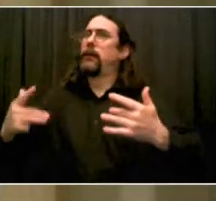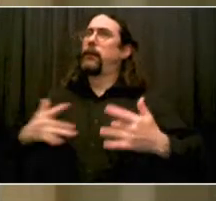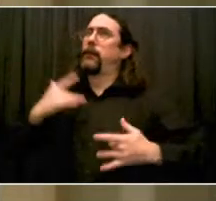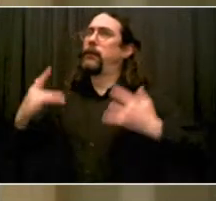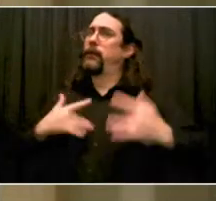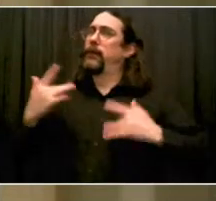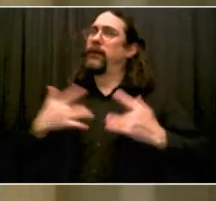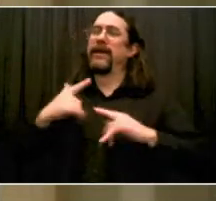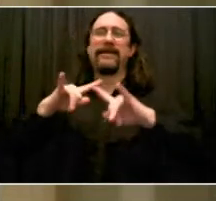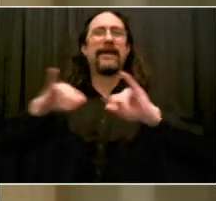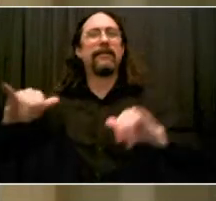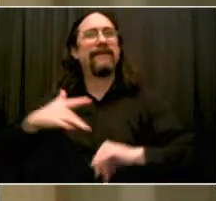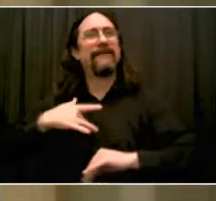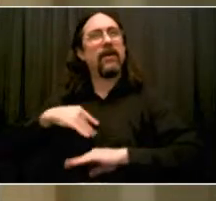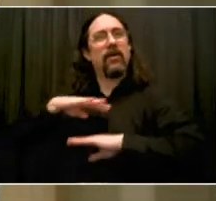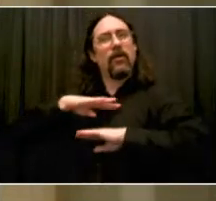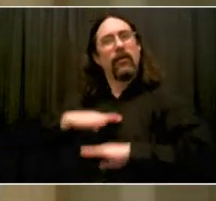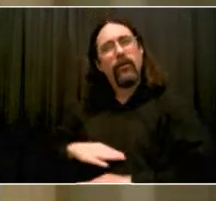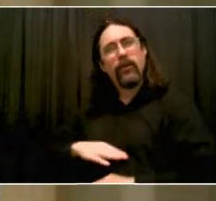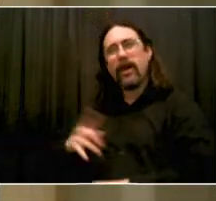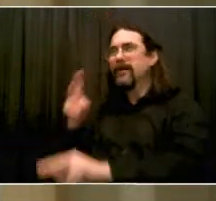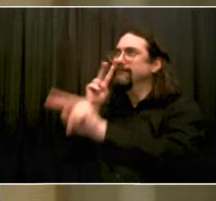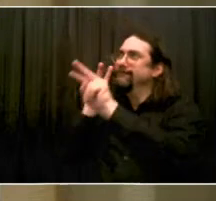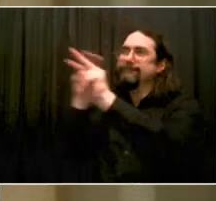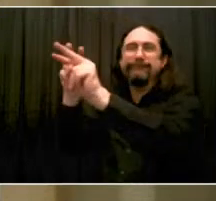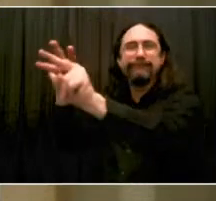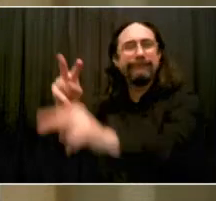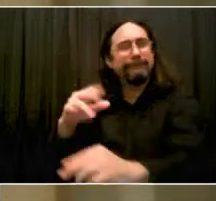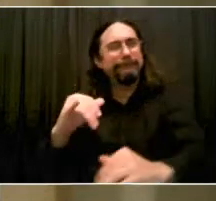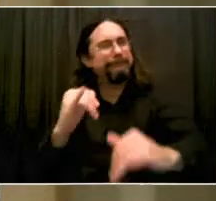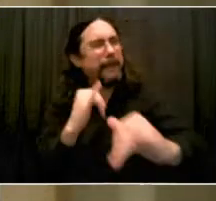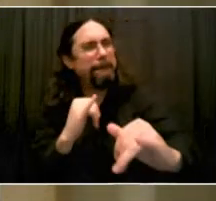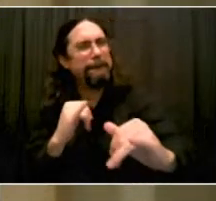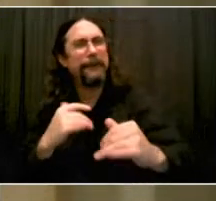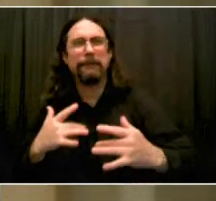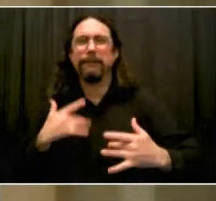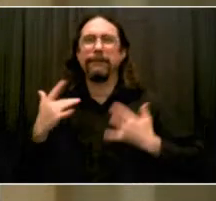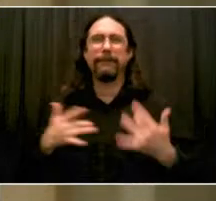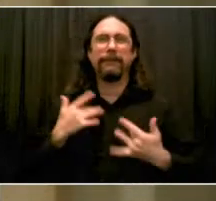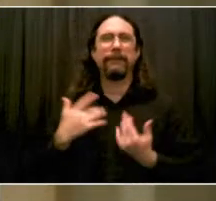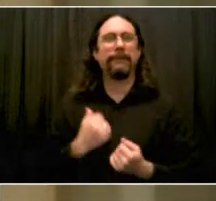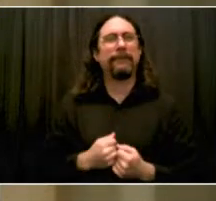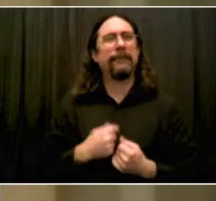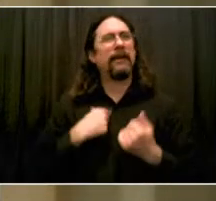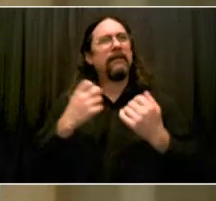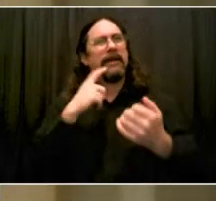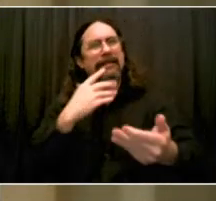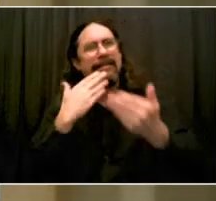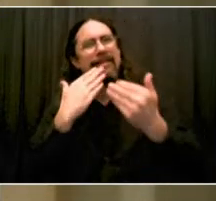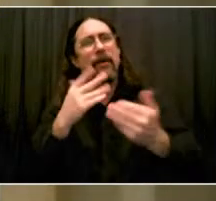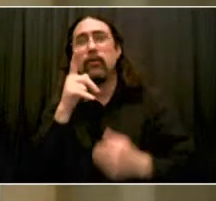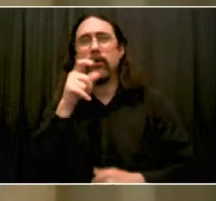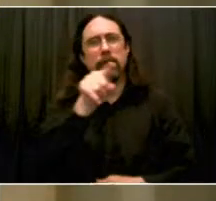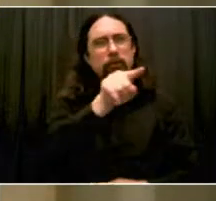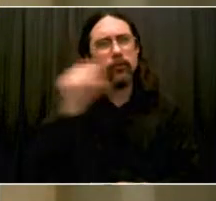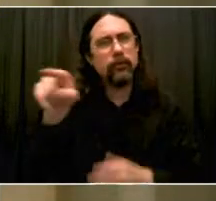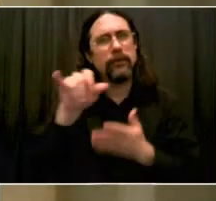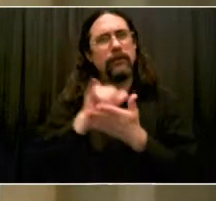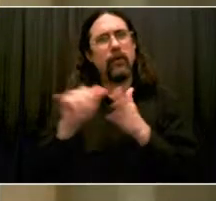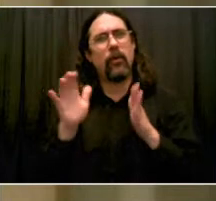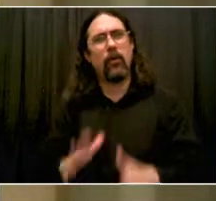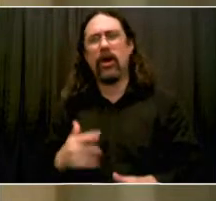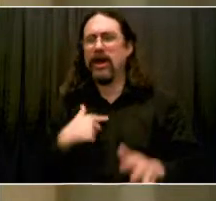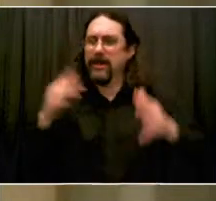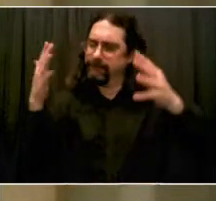People have been so incredibly careful and thoughtful over this past year, and we deserve this moment. Now,